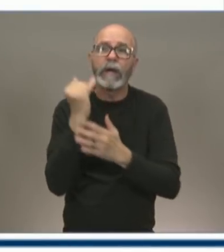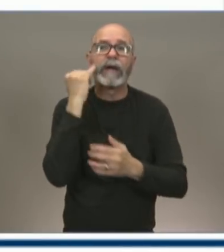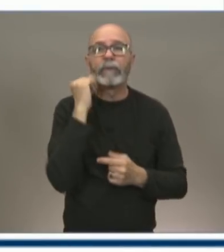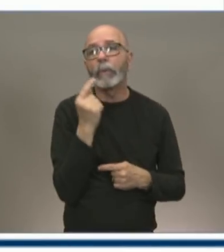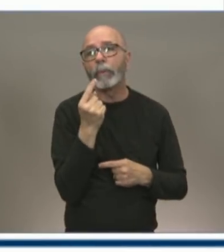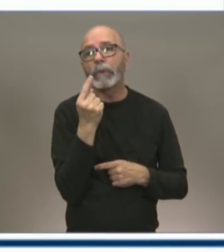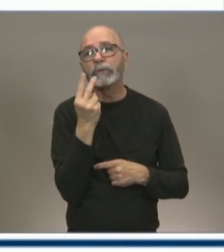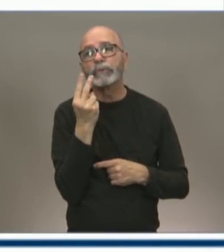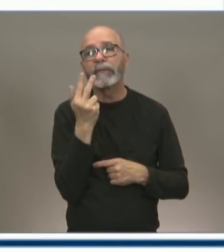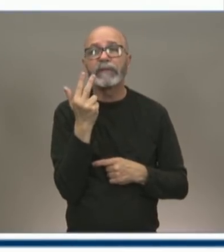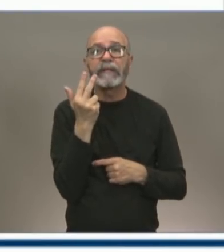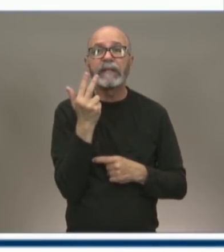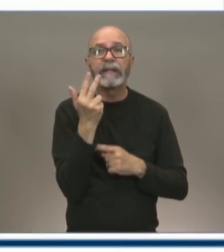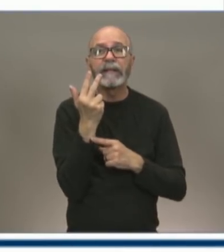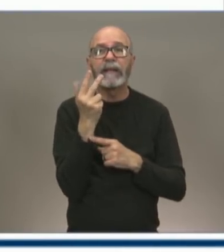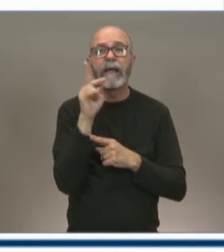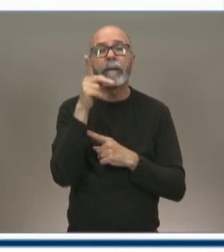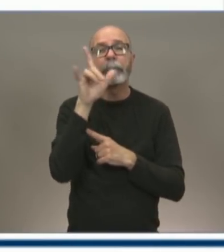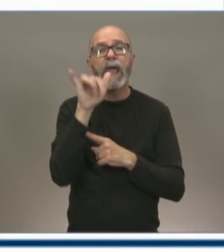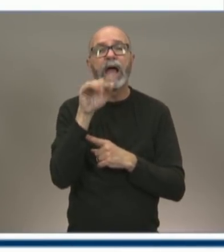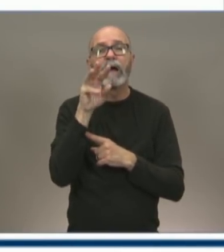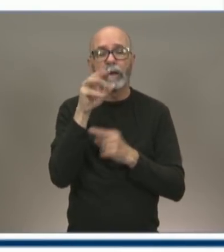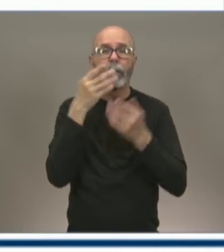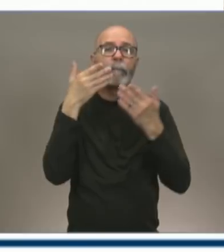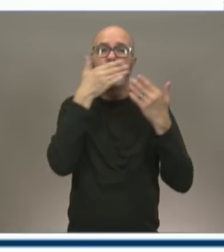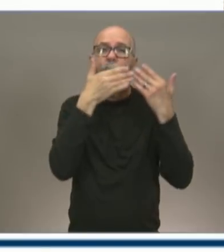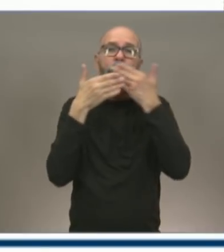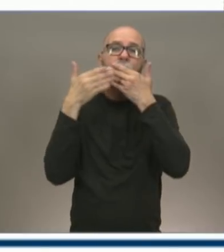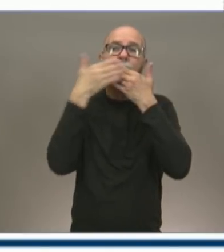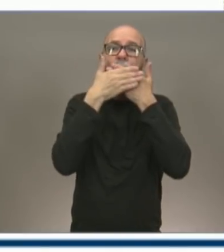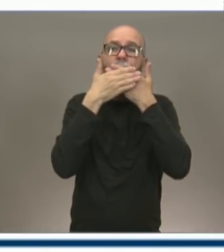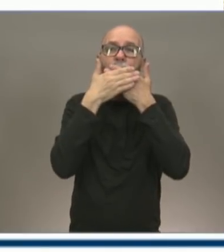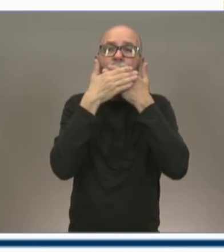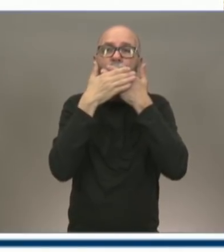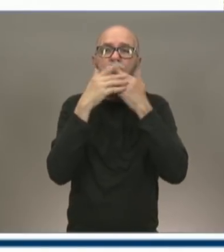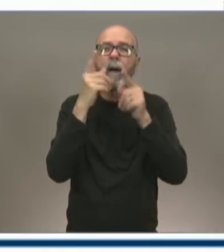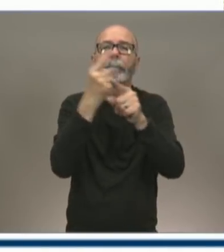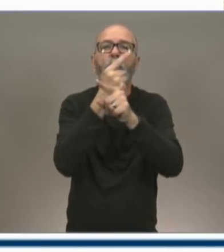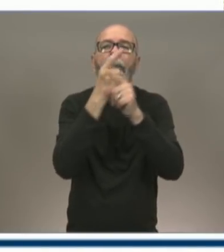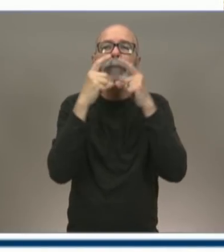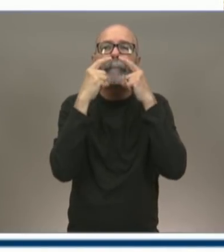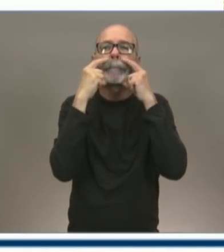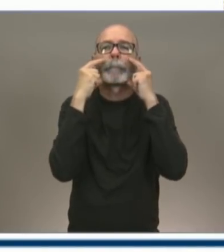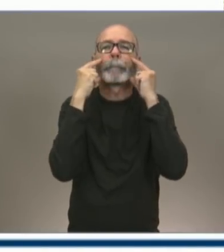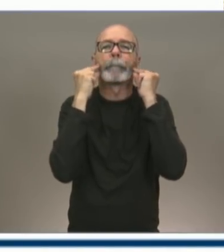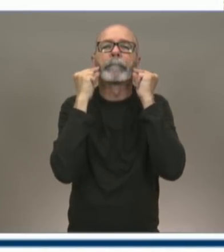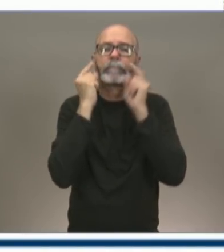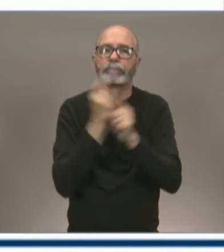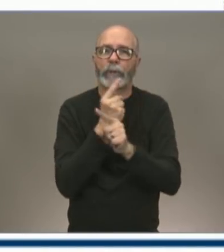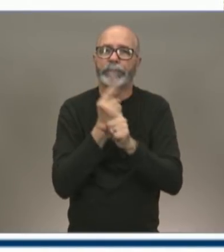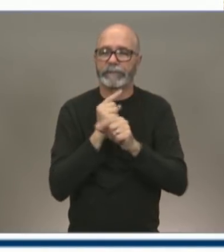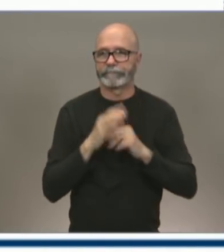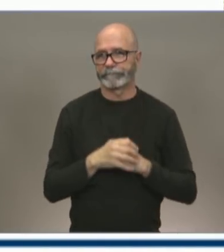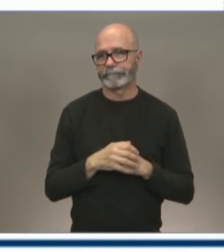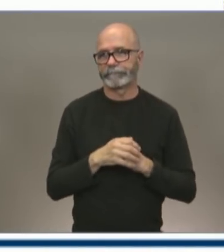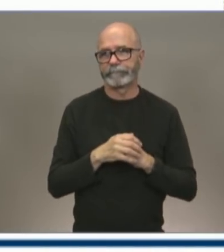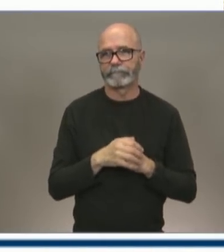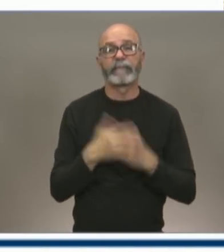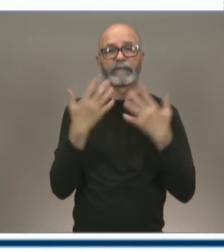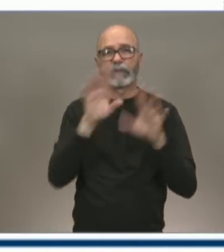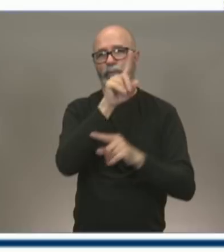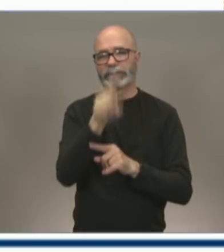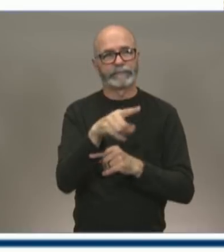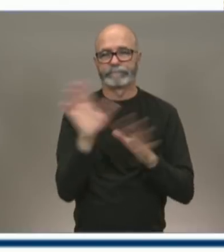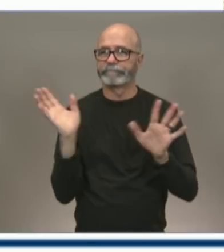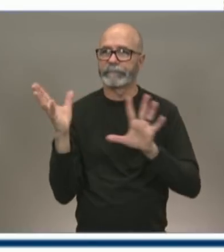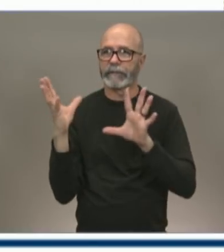possible, and certainly where required. And that's all the time we have for questions today. Go ahead, Premier. Thank you, Chrissy. We've had a pretty good run this week at